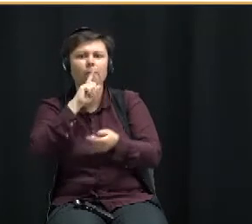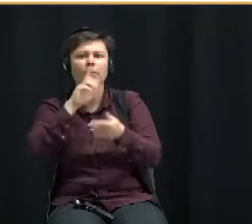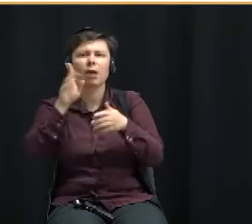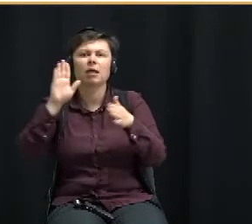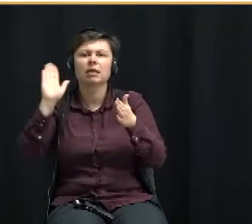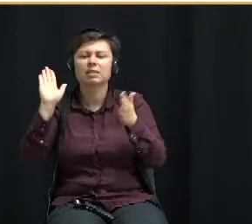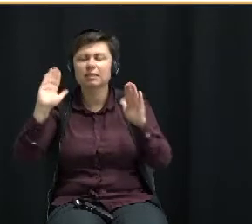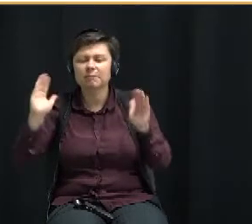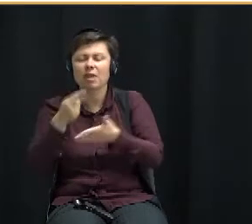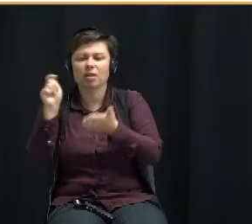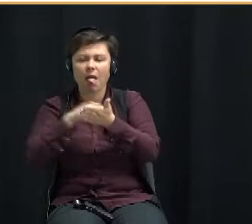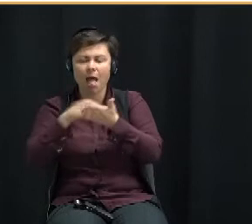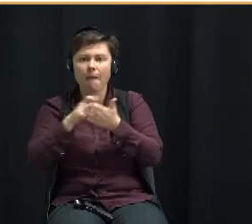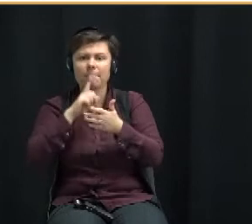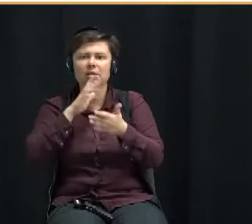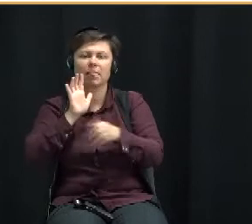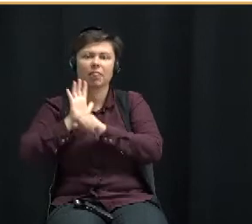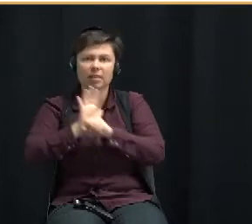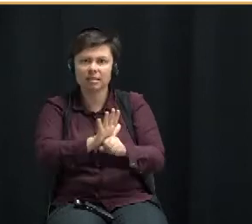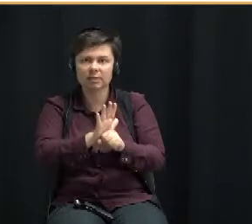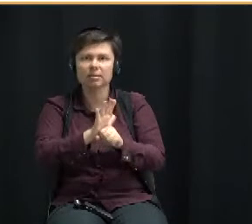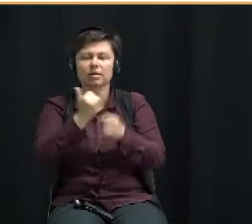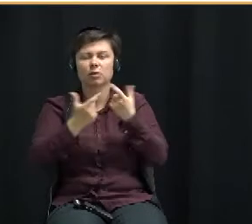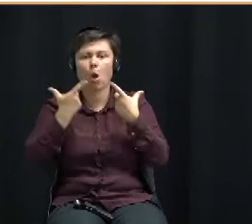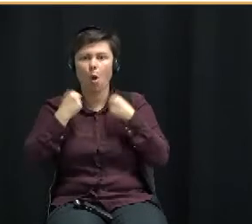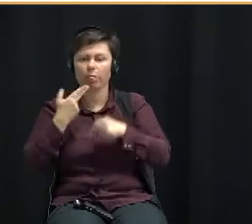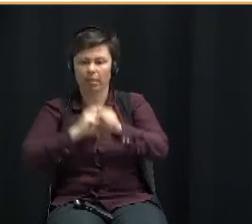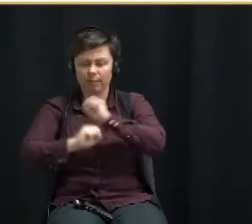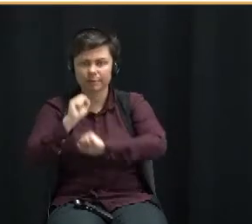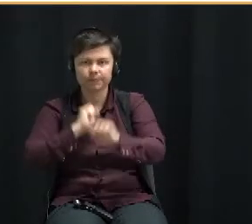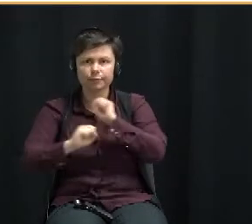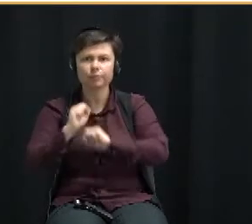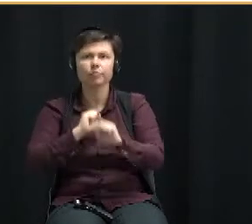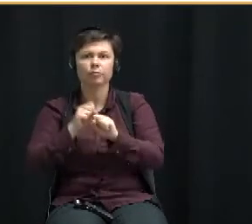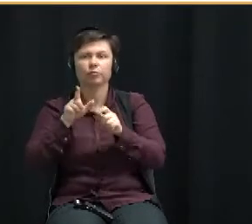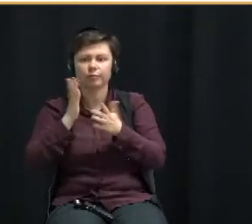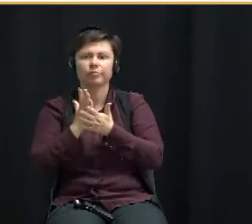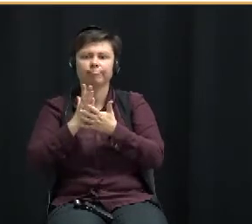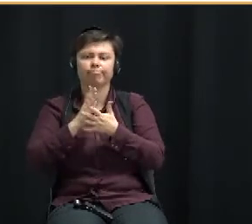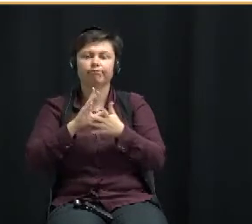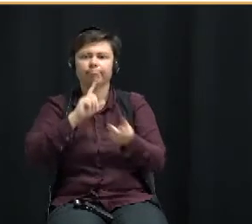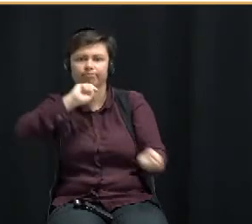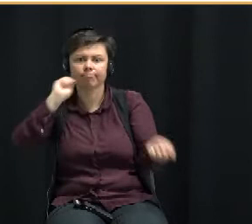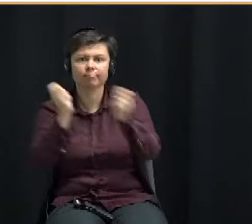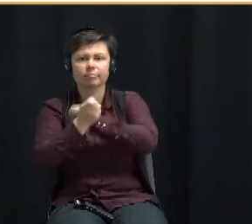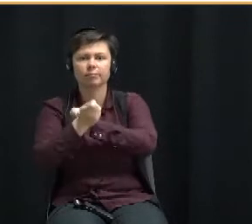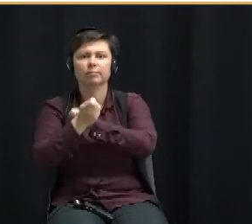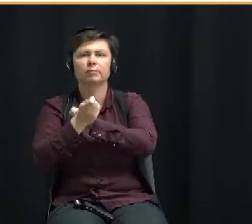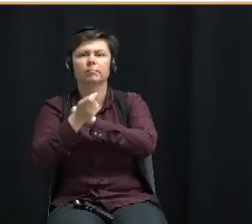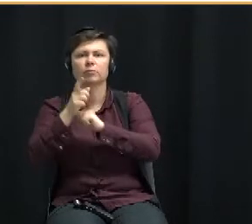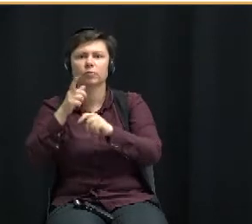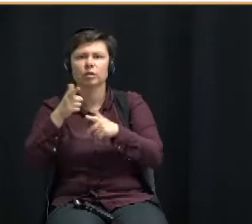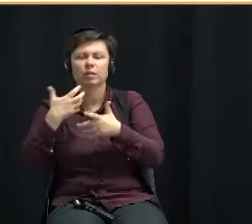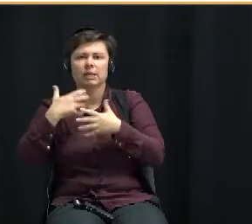discrimination towards people with disability into a universal design, embracing